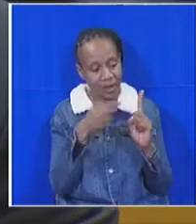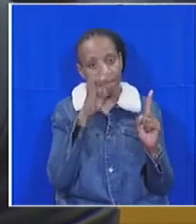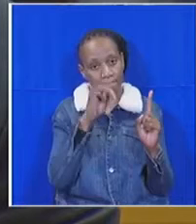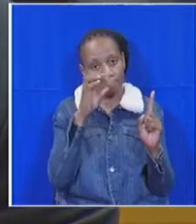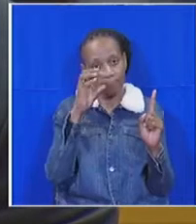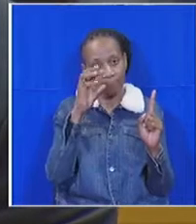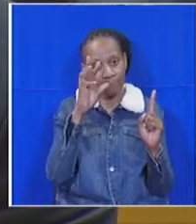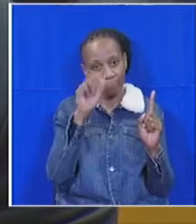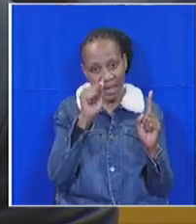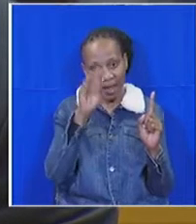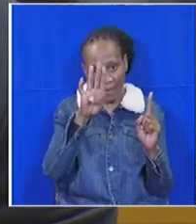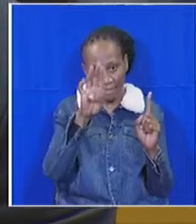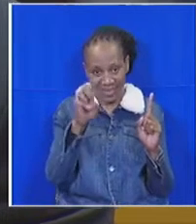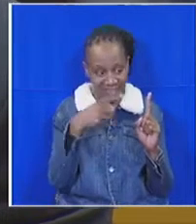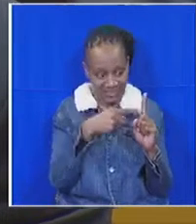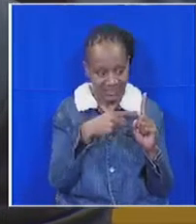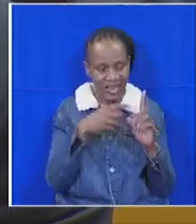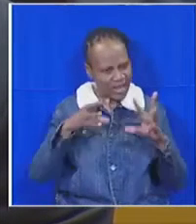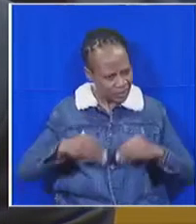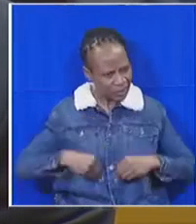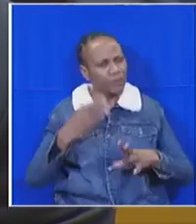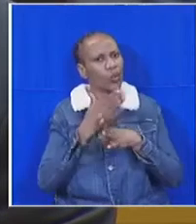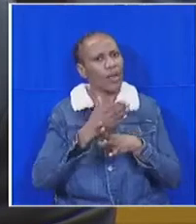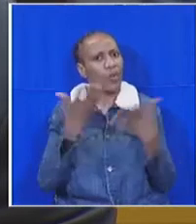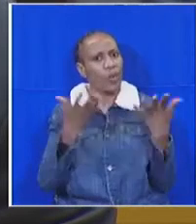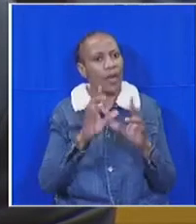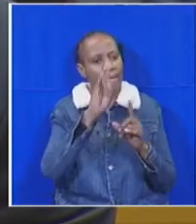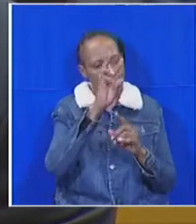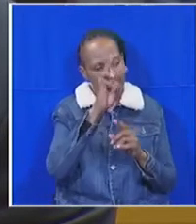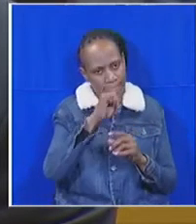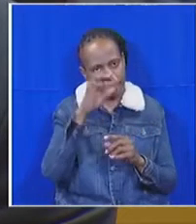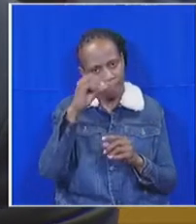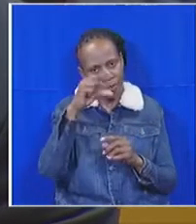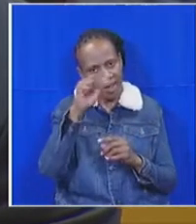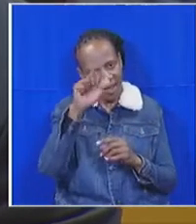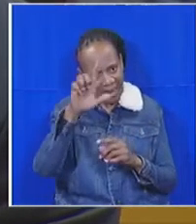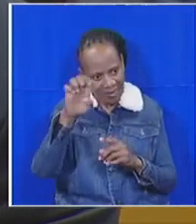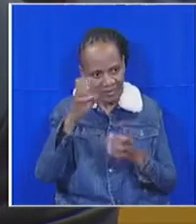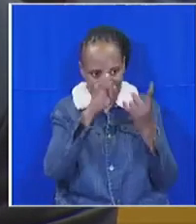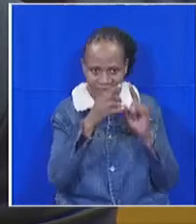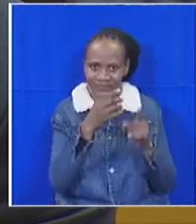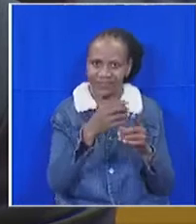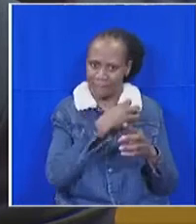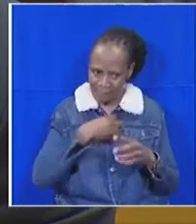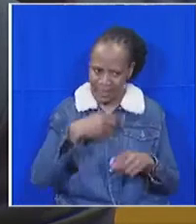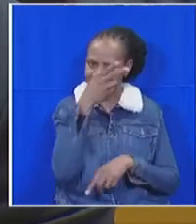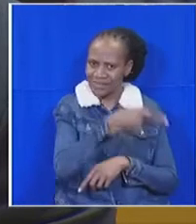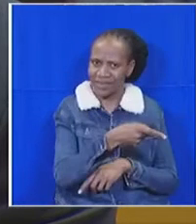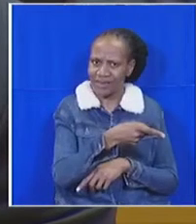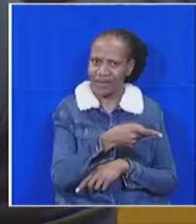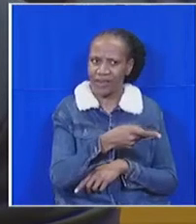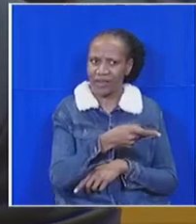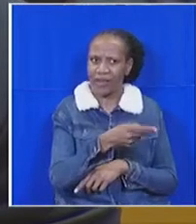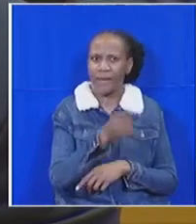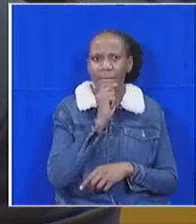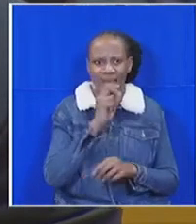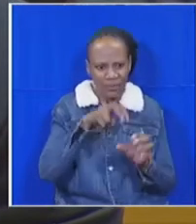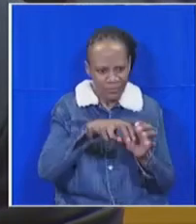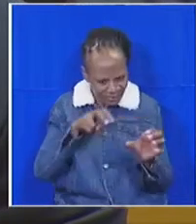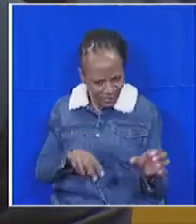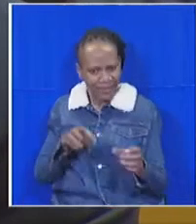mayor in that city. That was seconded by that city. She therefore tacitly resigned from